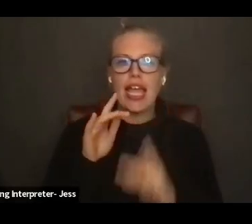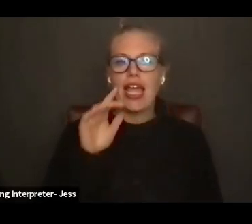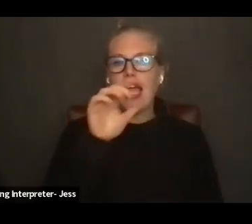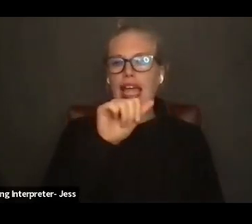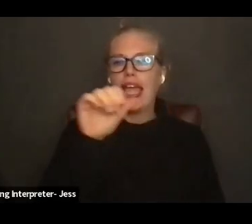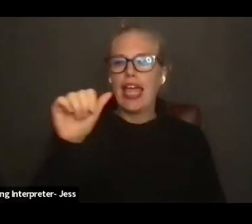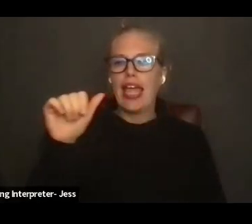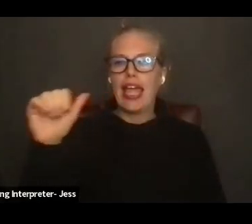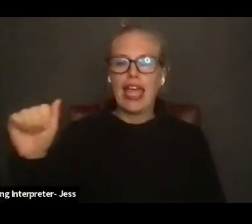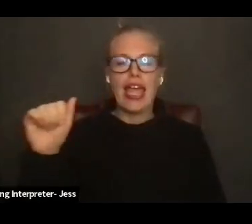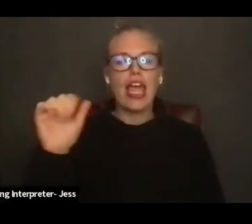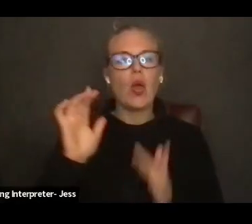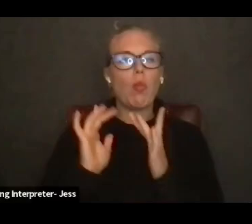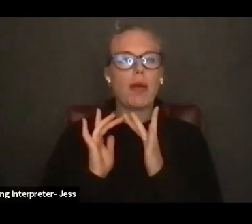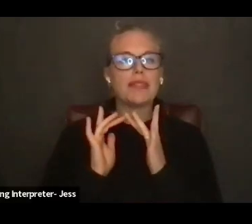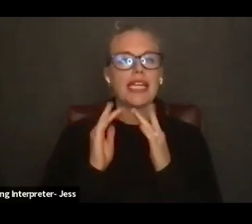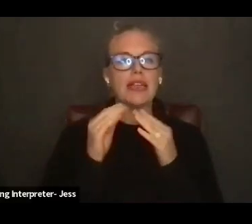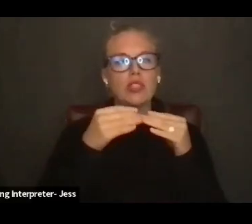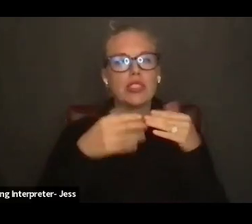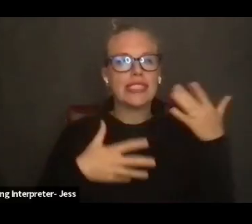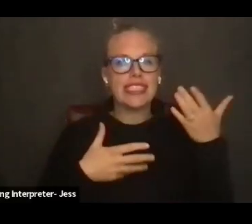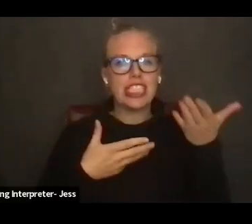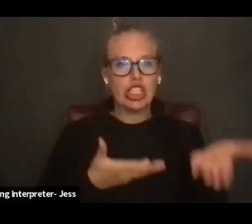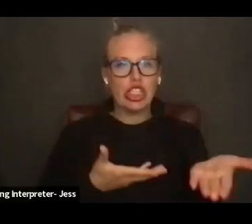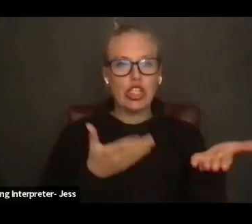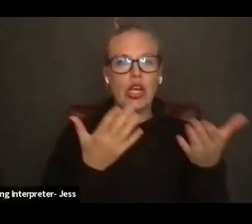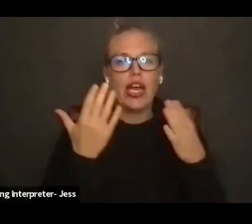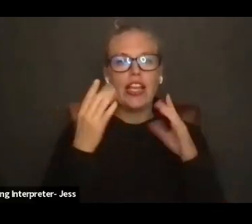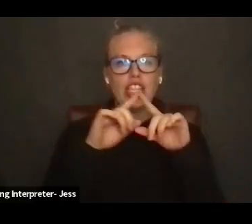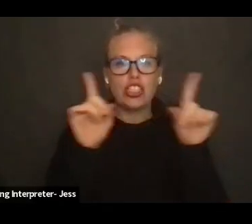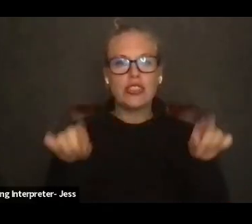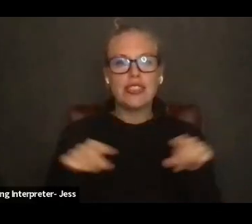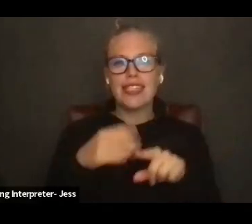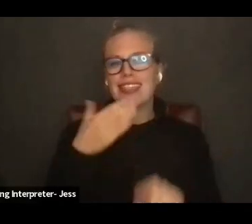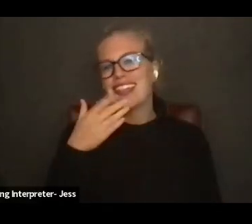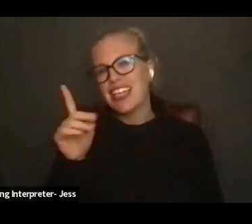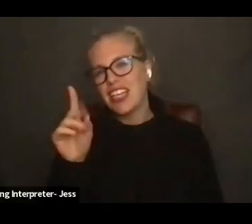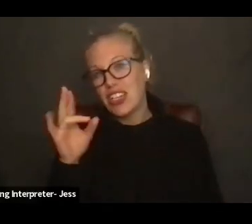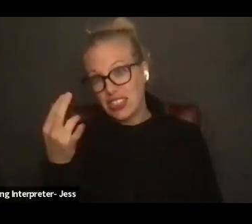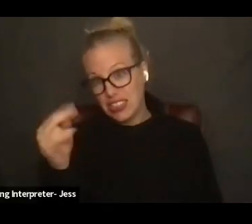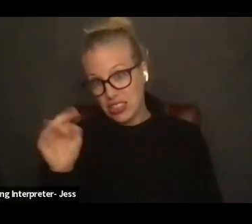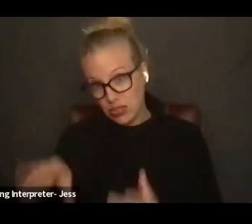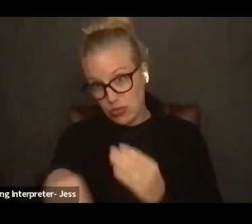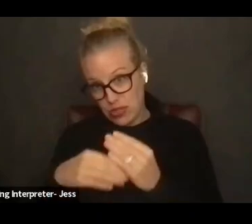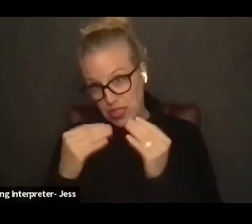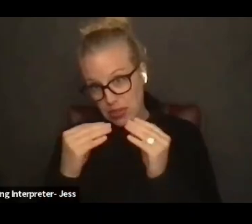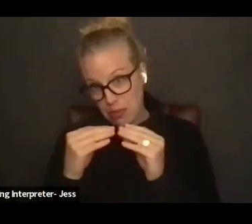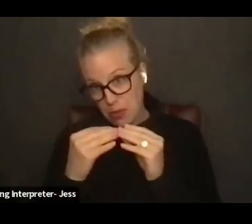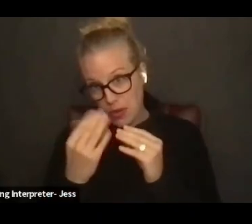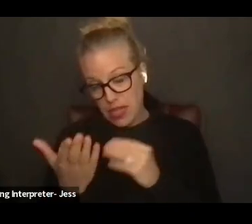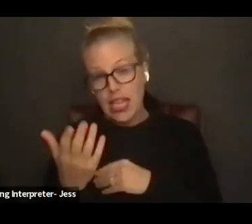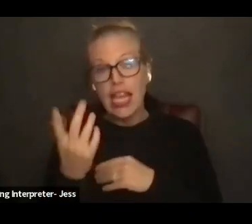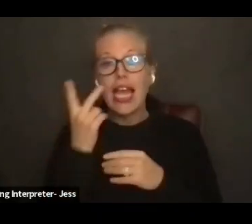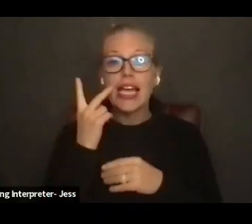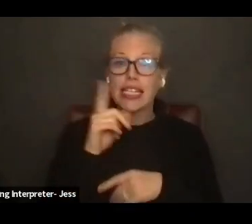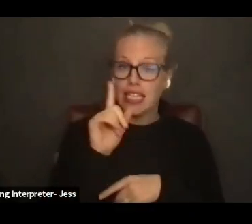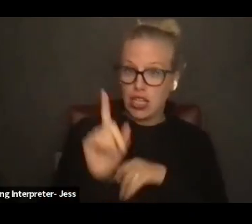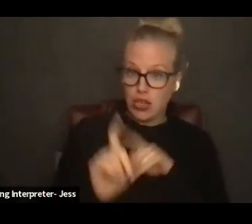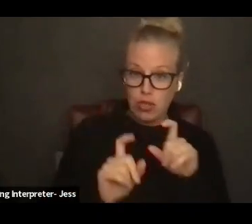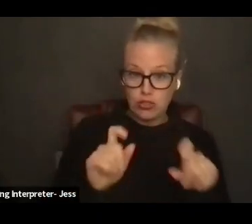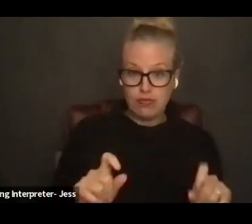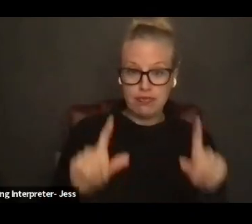website, which is listed here on the screen. Thank you again, Kristen. Do you have anything to add? I do. I see a